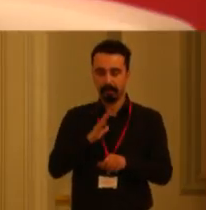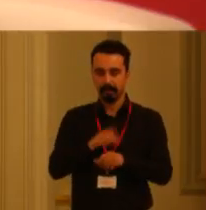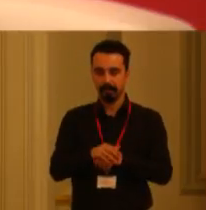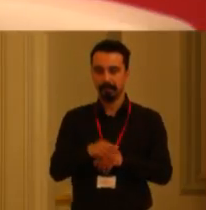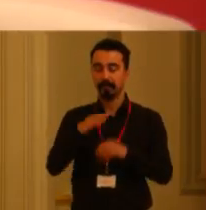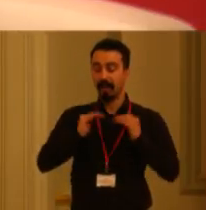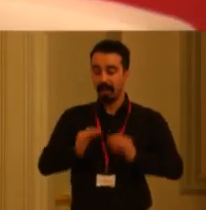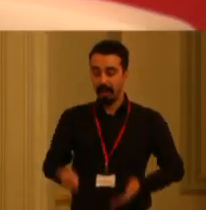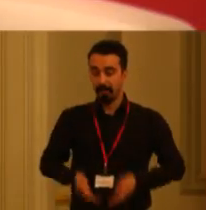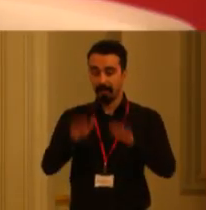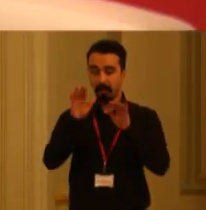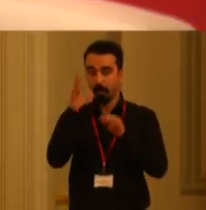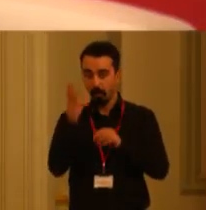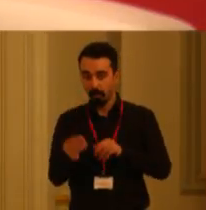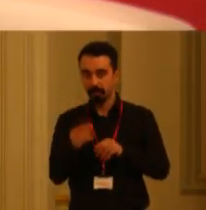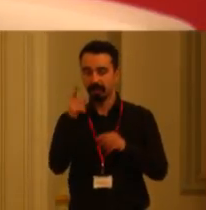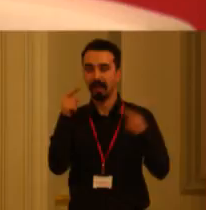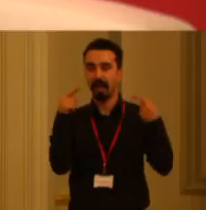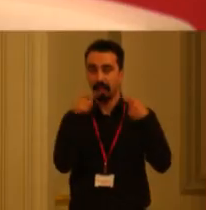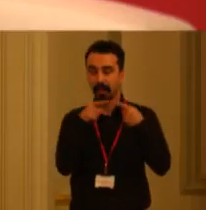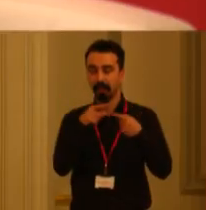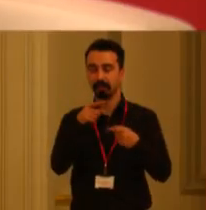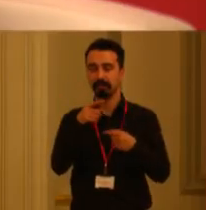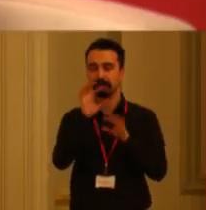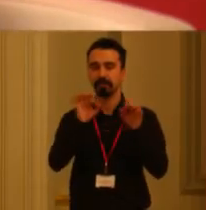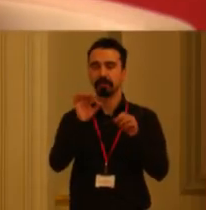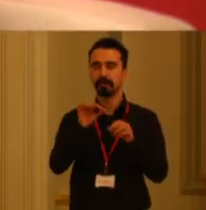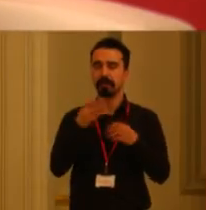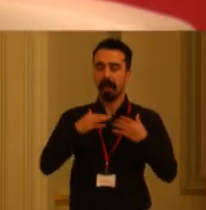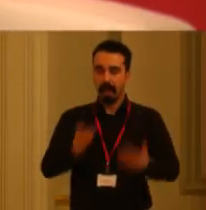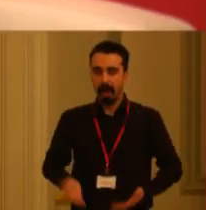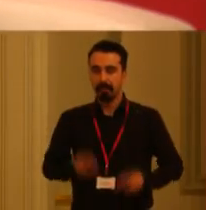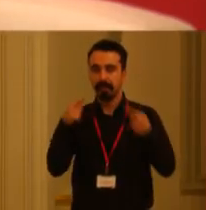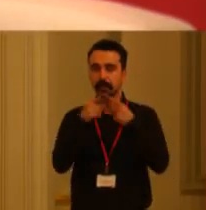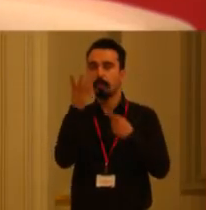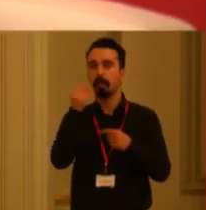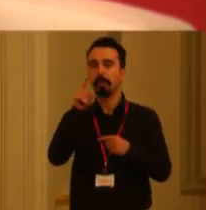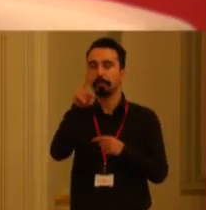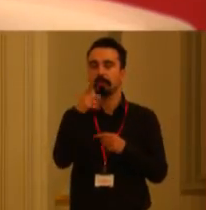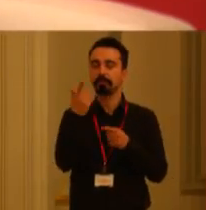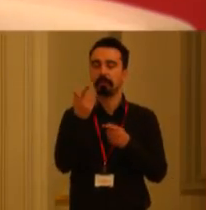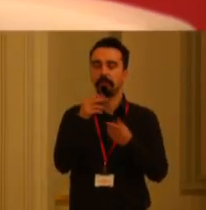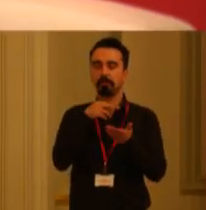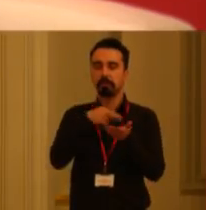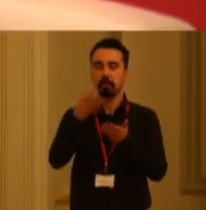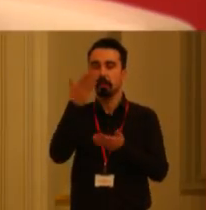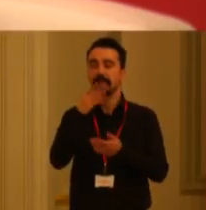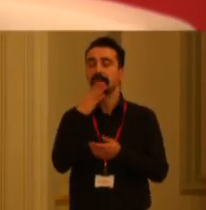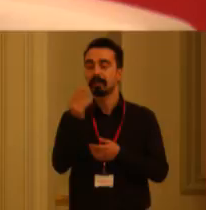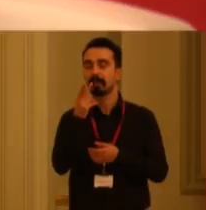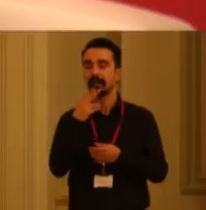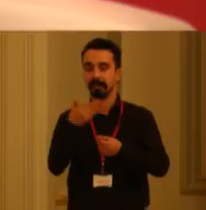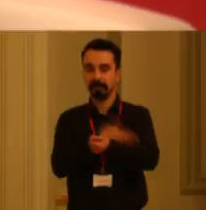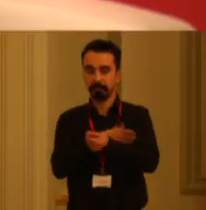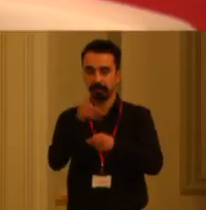is based on pregnancy and pregnancy progress. Other than pregnancy, there is no other notion for